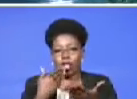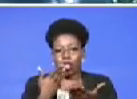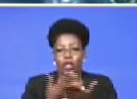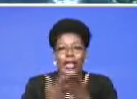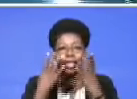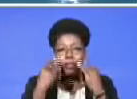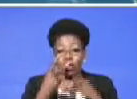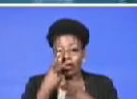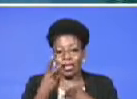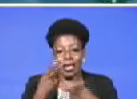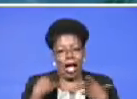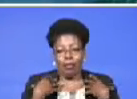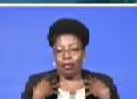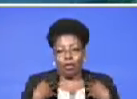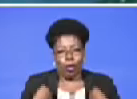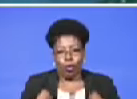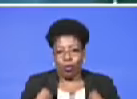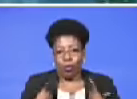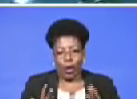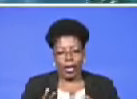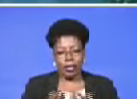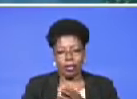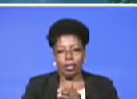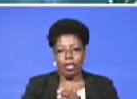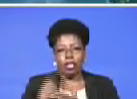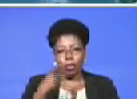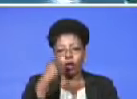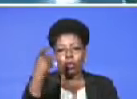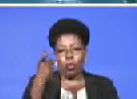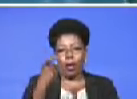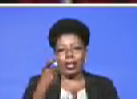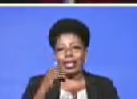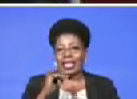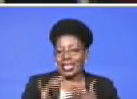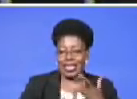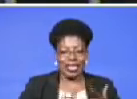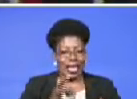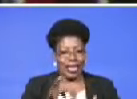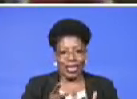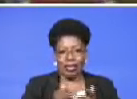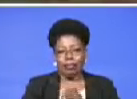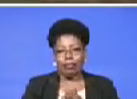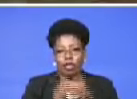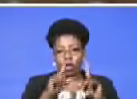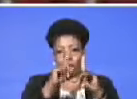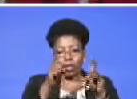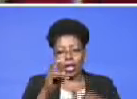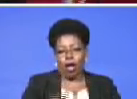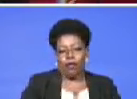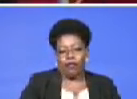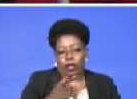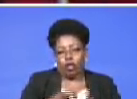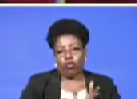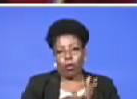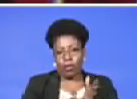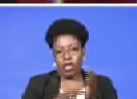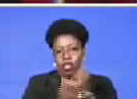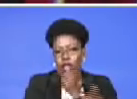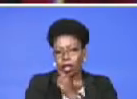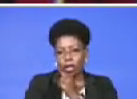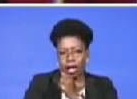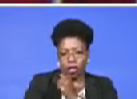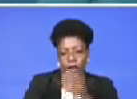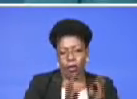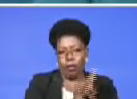see, I'm soaked, but we won, and it's pretty exciting. How does it feel to represent your country on such a big stage and perform at